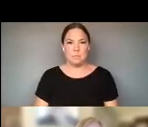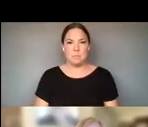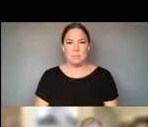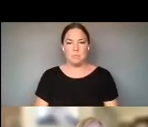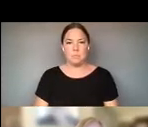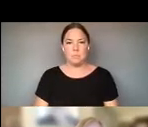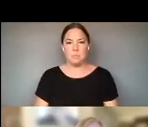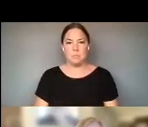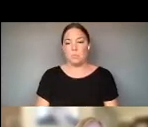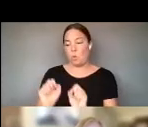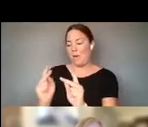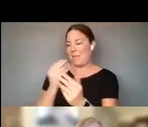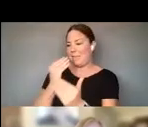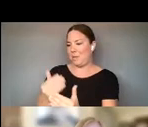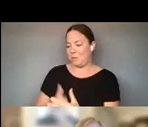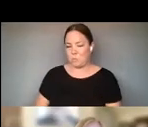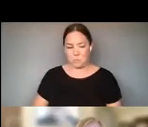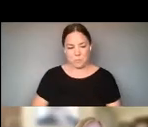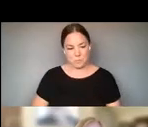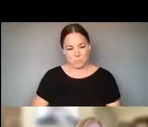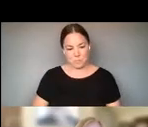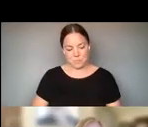Okay. Thank you. Um,